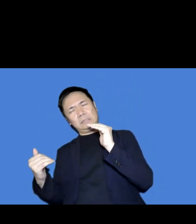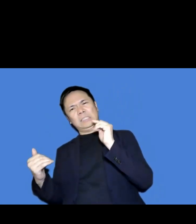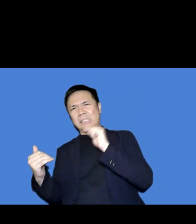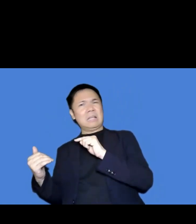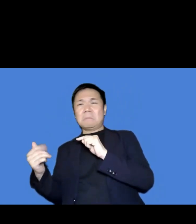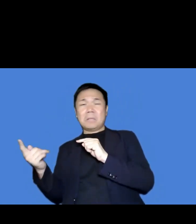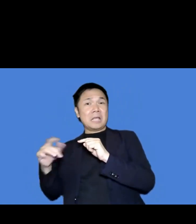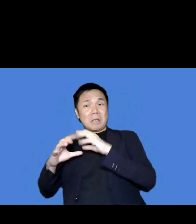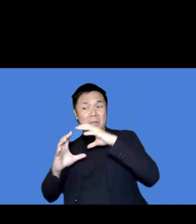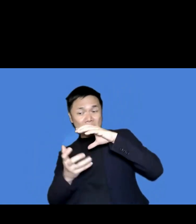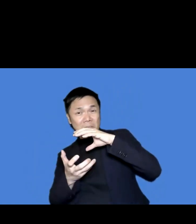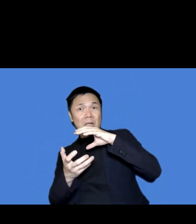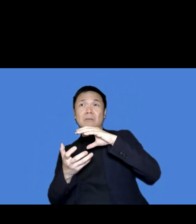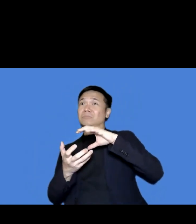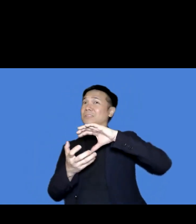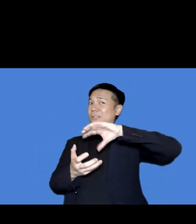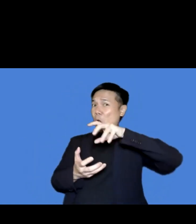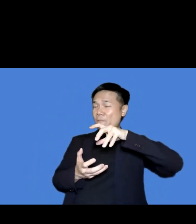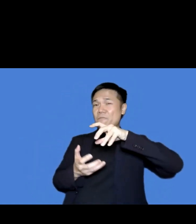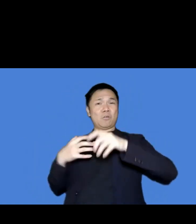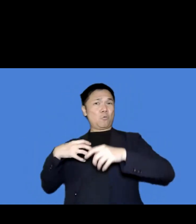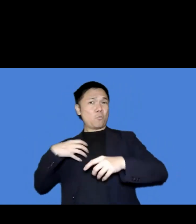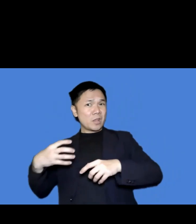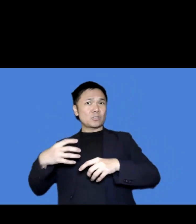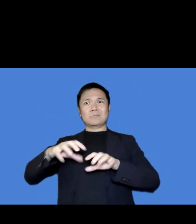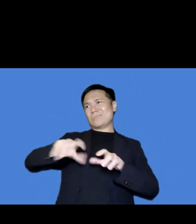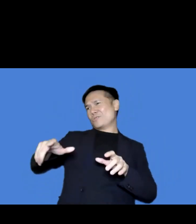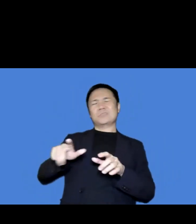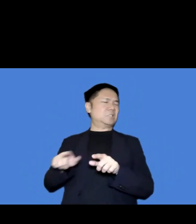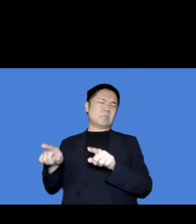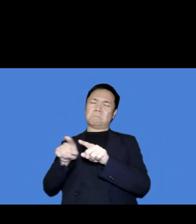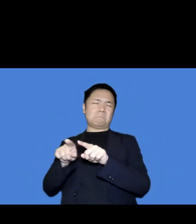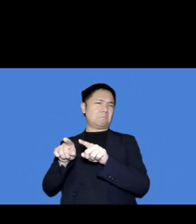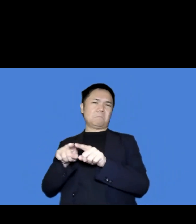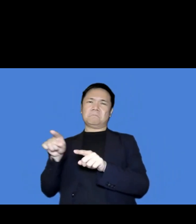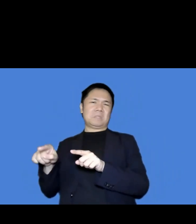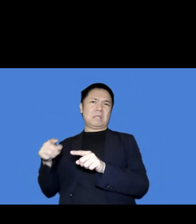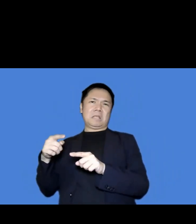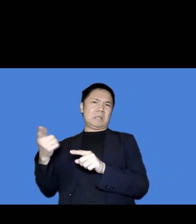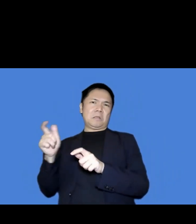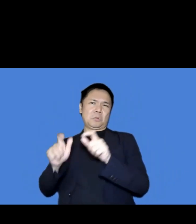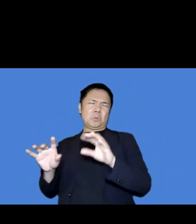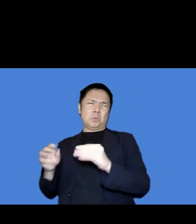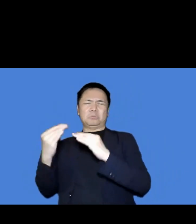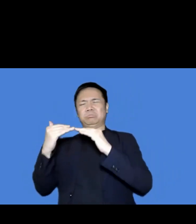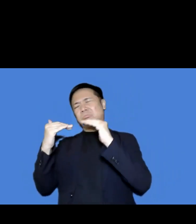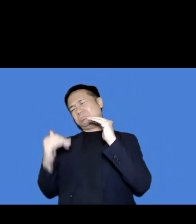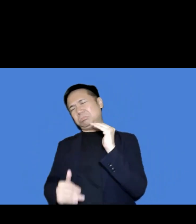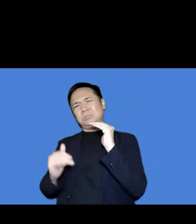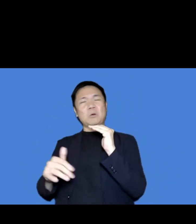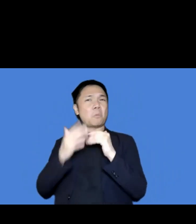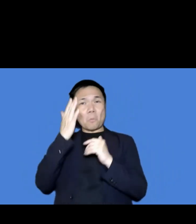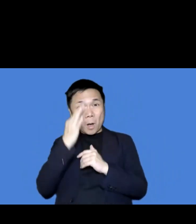countries. For many young people with disabilities, exclusion, isolation, lack of